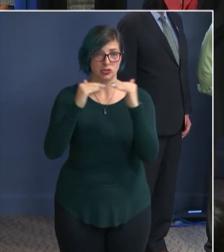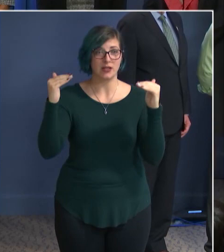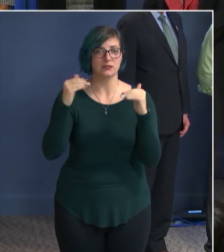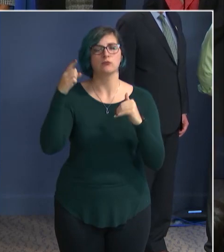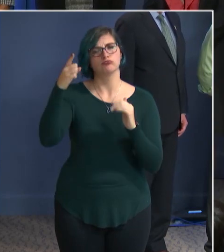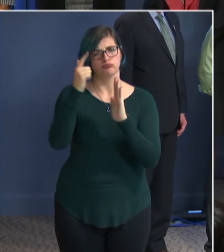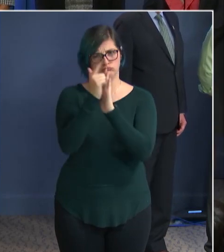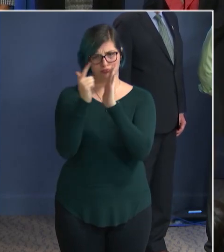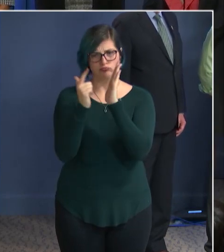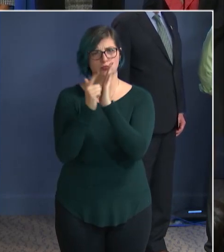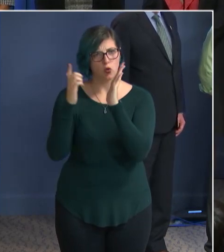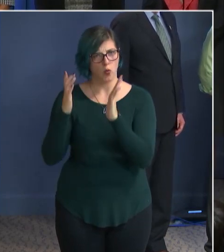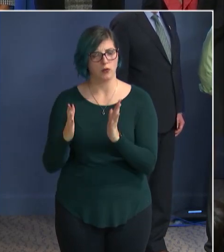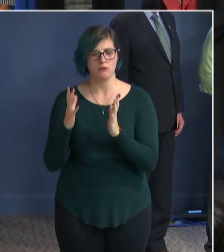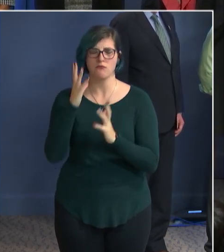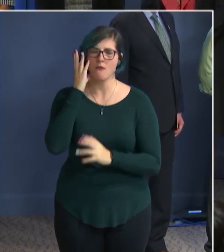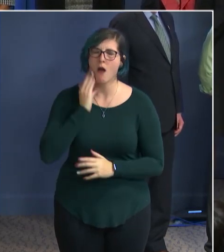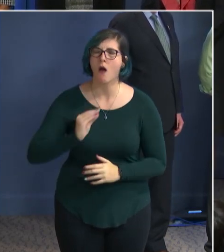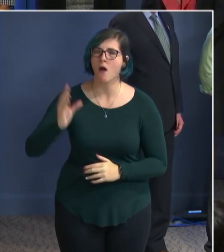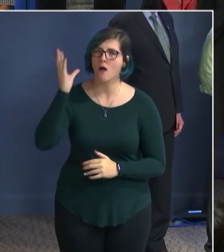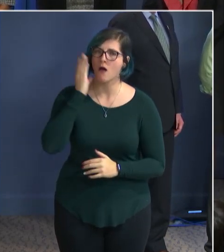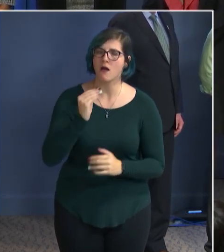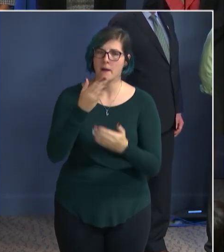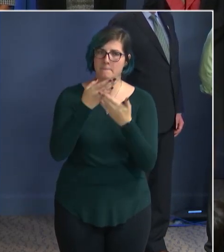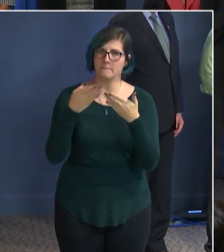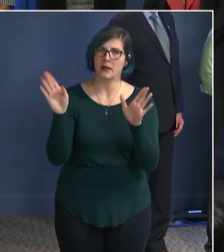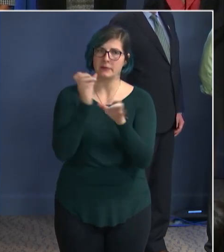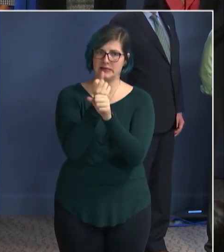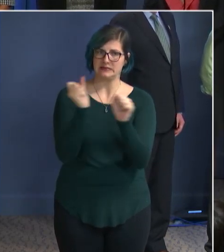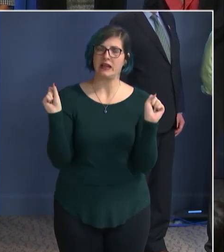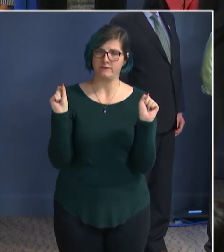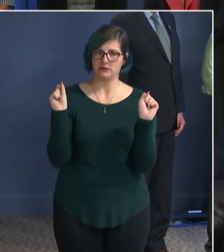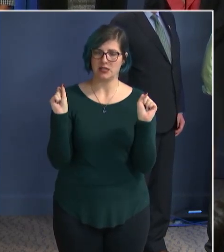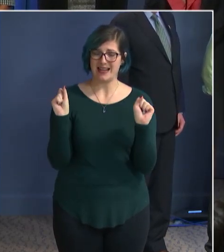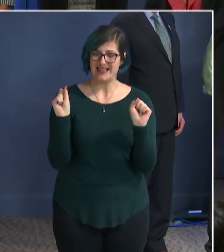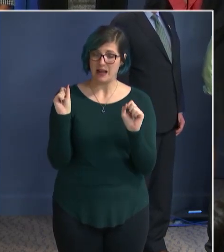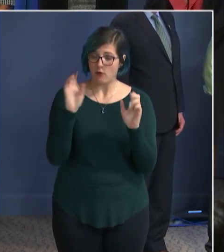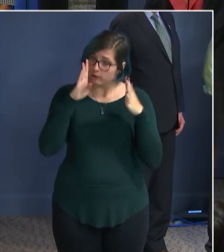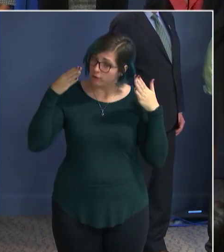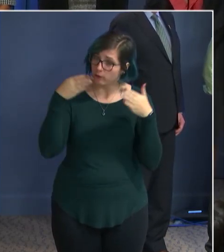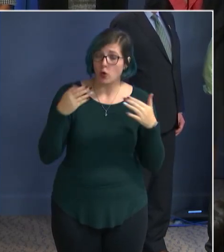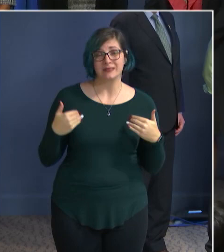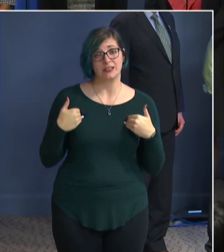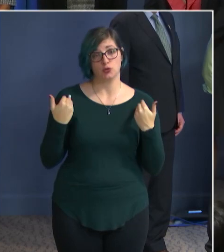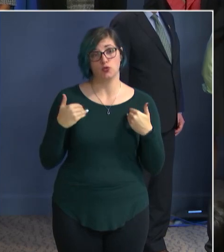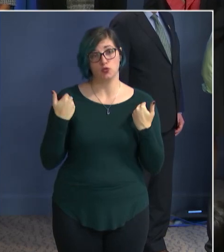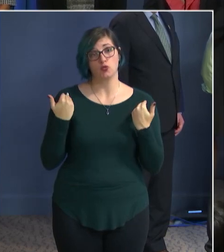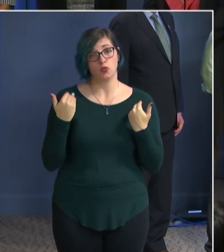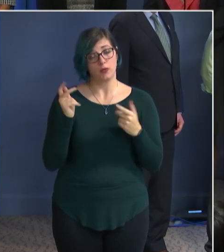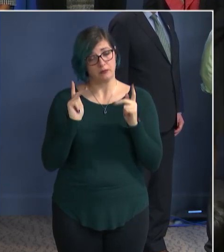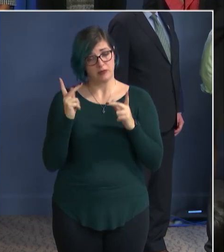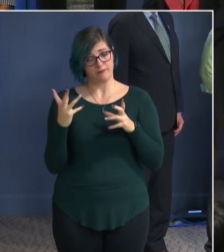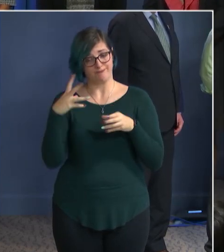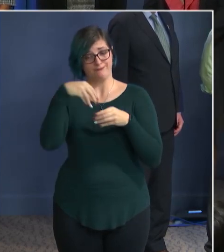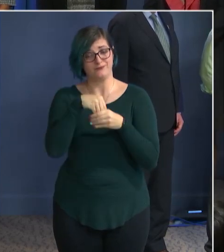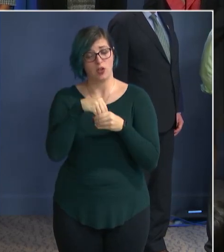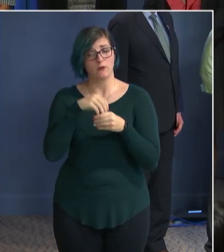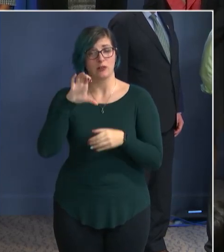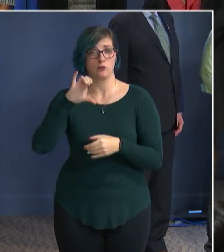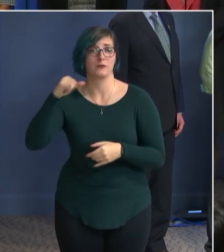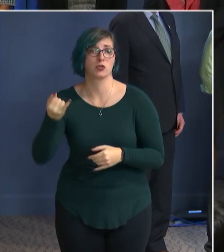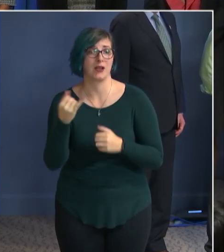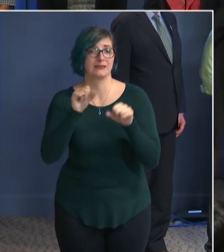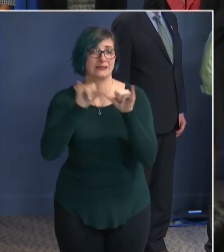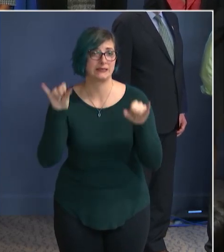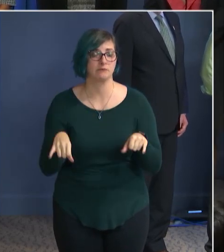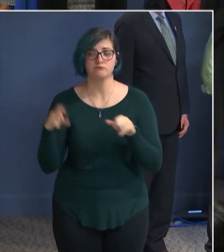extensive background in public safety, especially youth involved in the criminal justice system. She came to